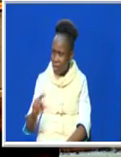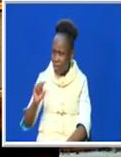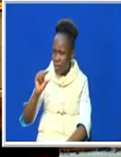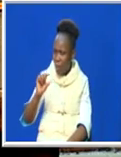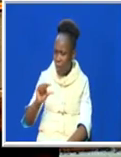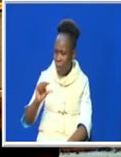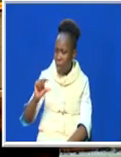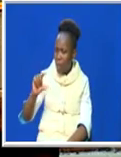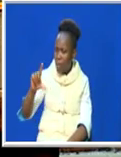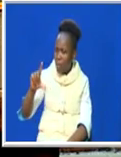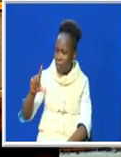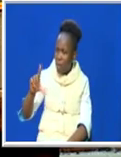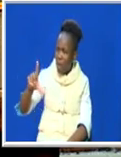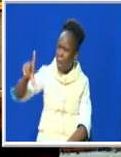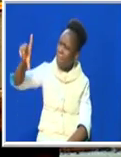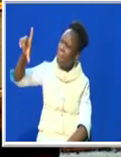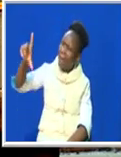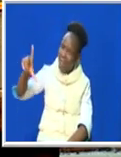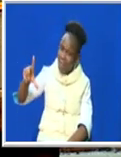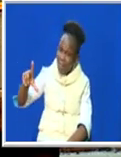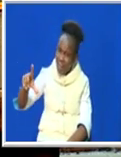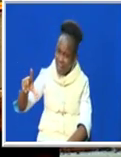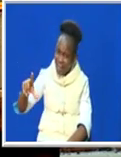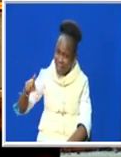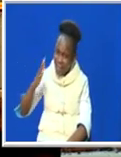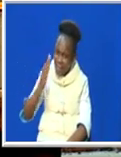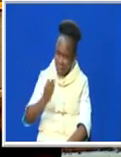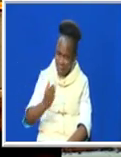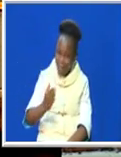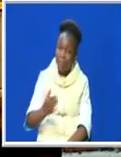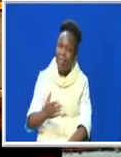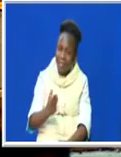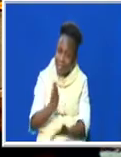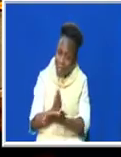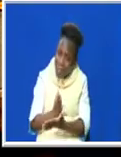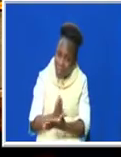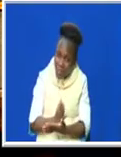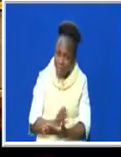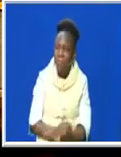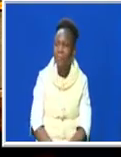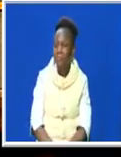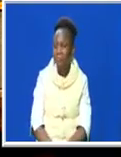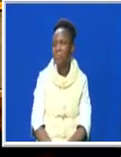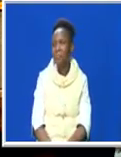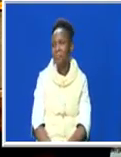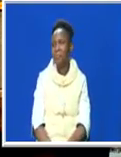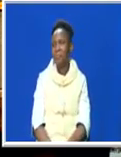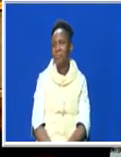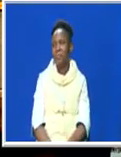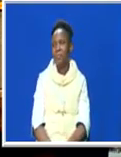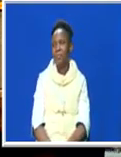big, this is the biggest, this one is slightly big, and this is the